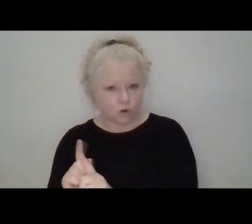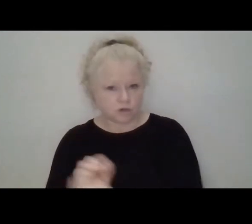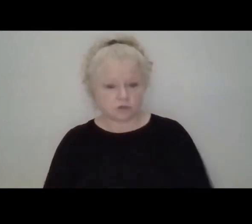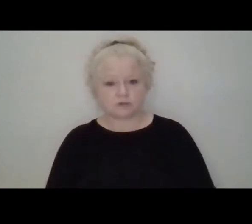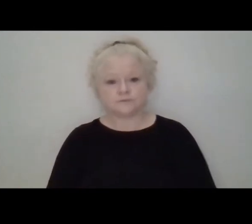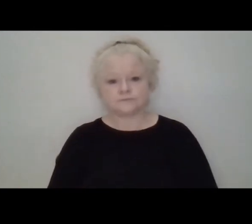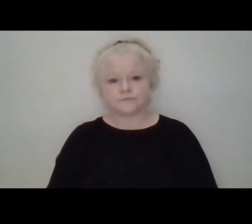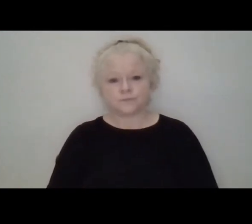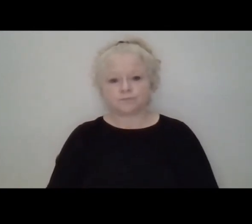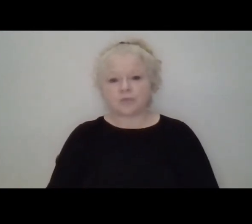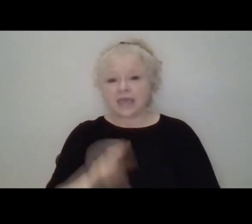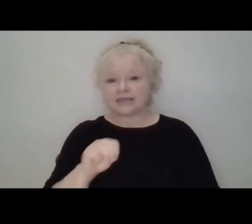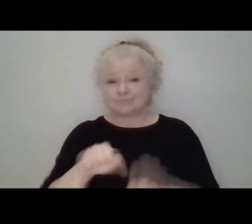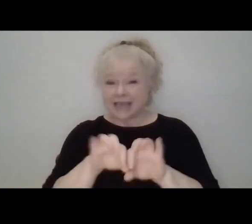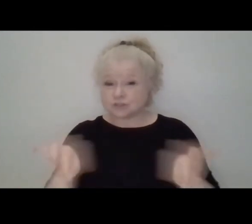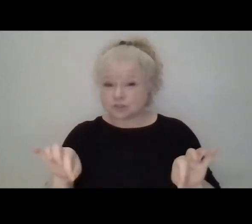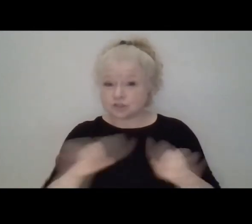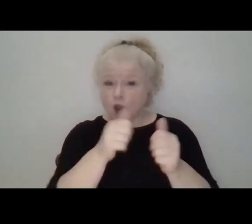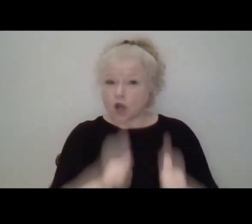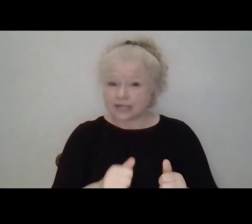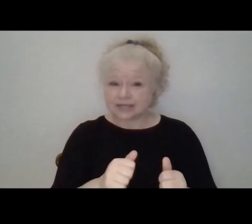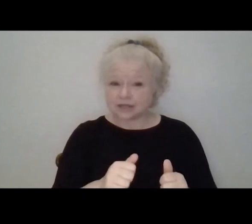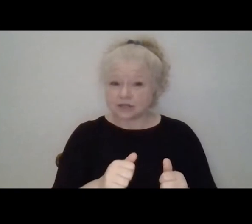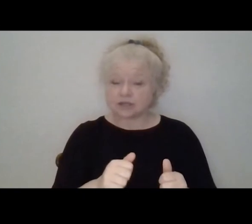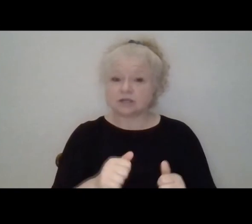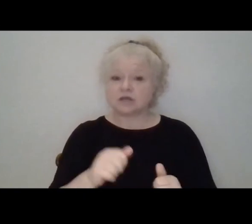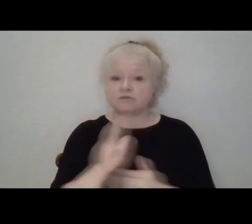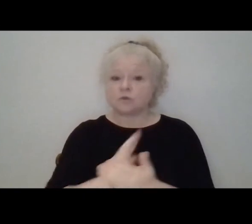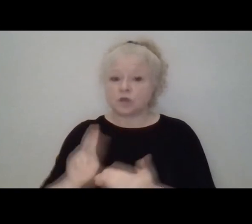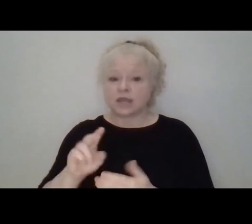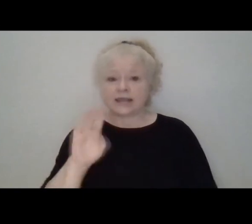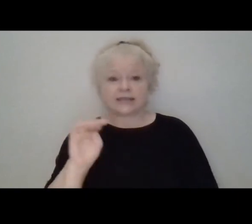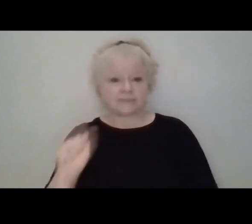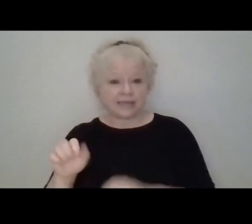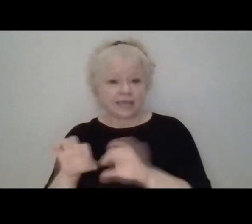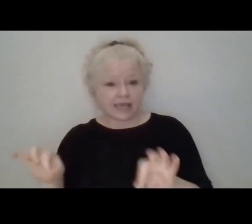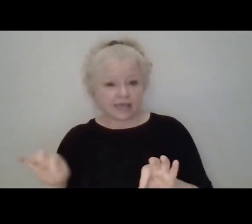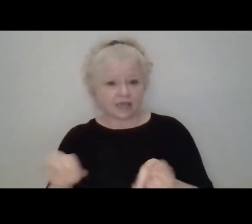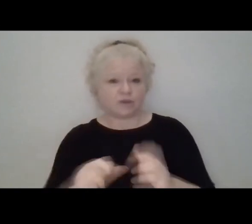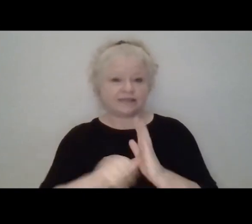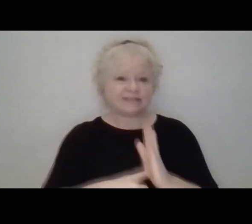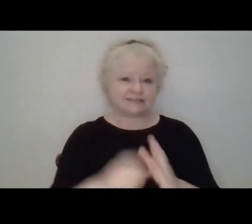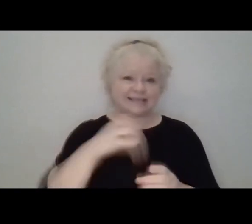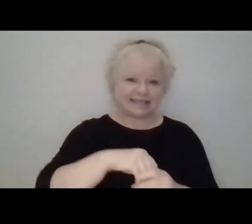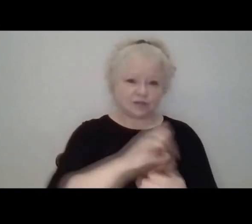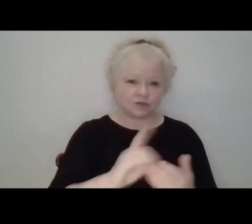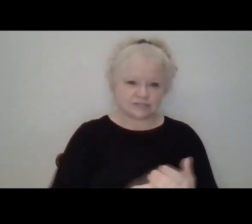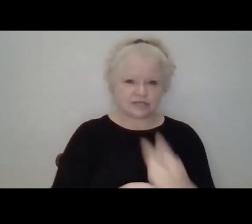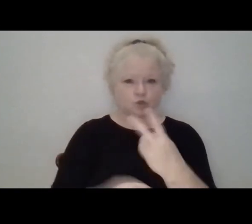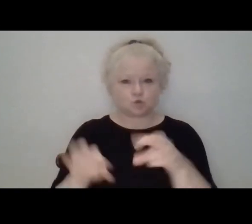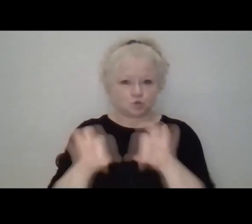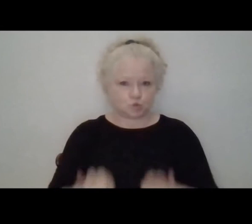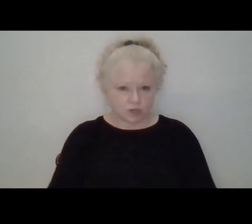his master's of architecture from Catholic University, his bachelor's of design with an emphasis on interior design, which we love,